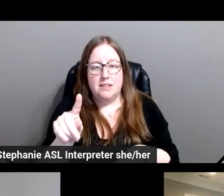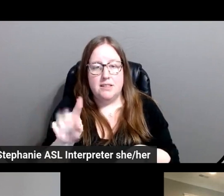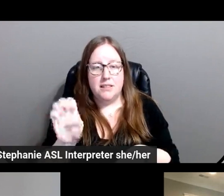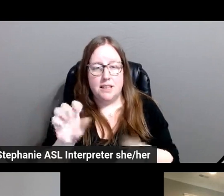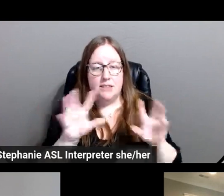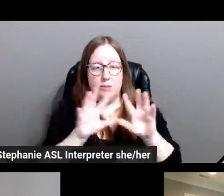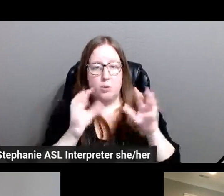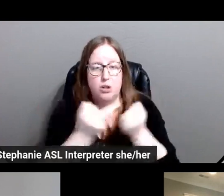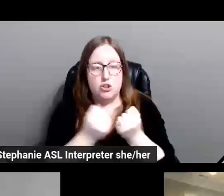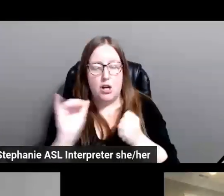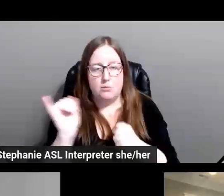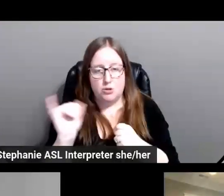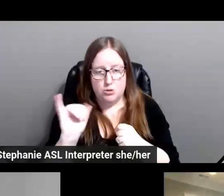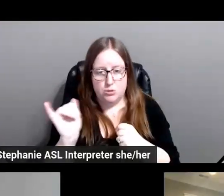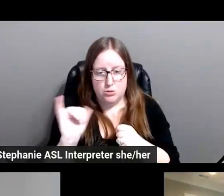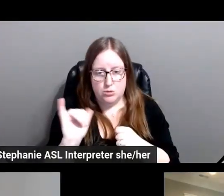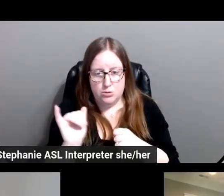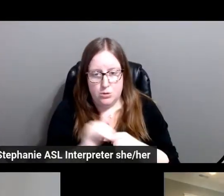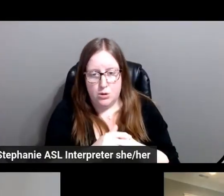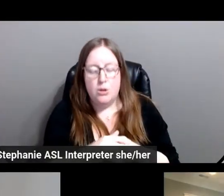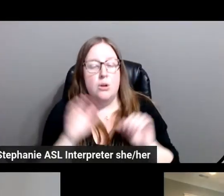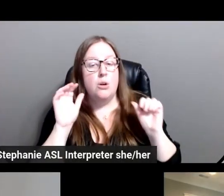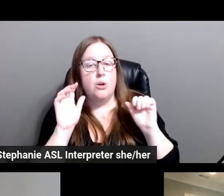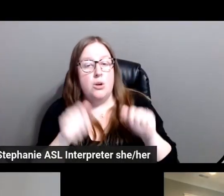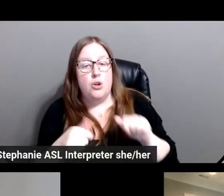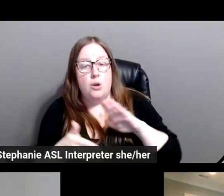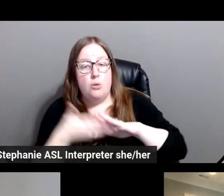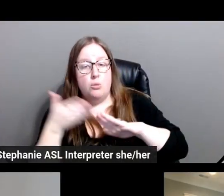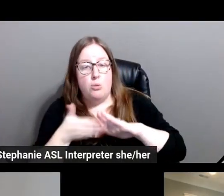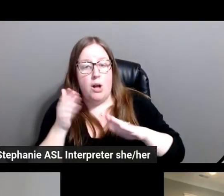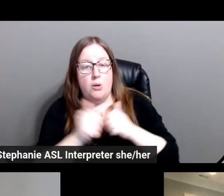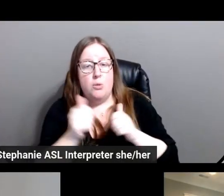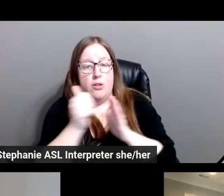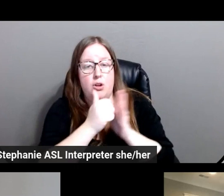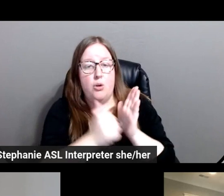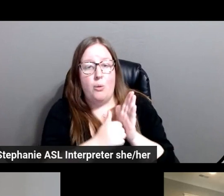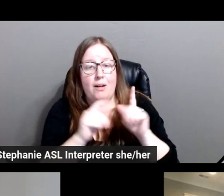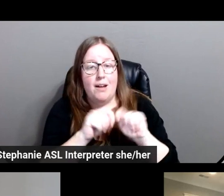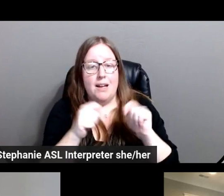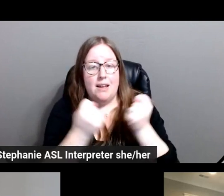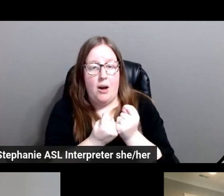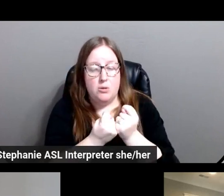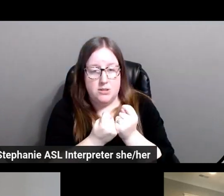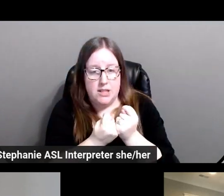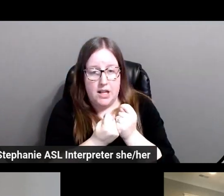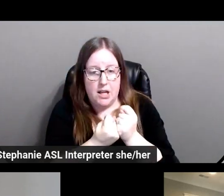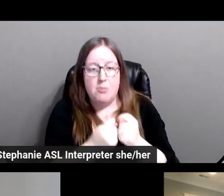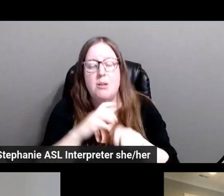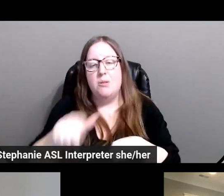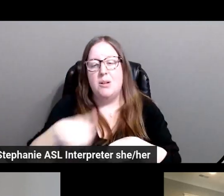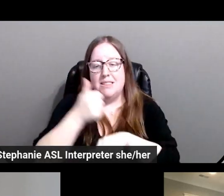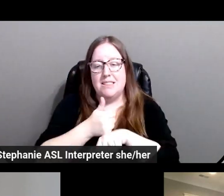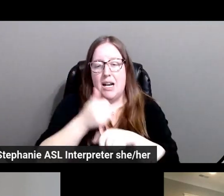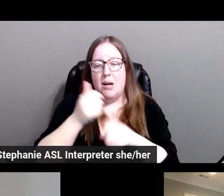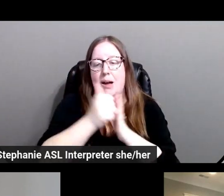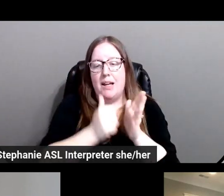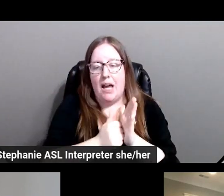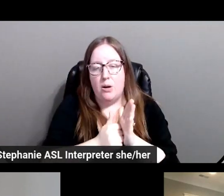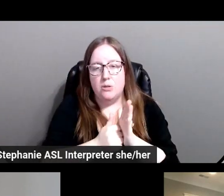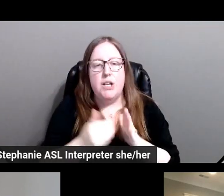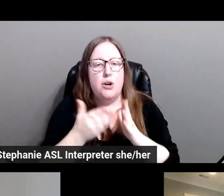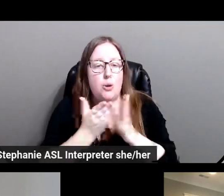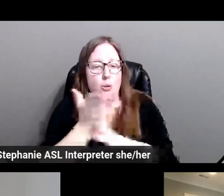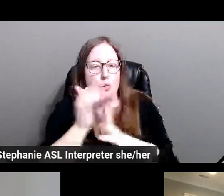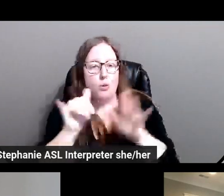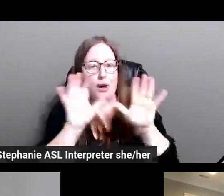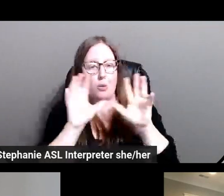workshop that you can run essentially with your account teams. We will set up accounts and run people through this